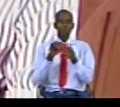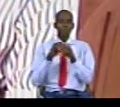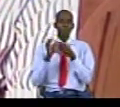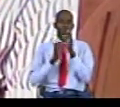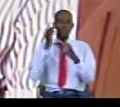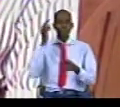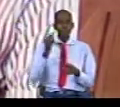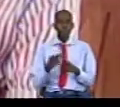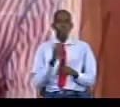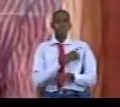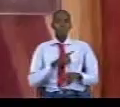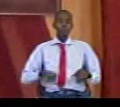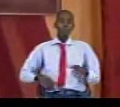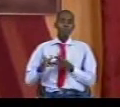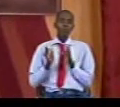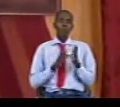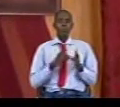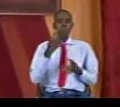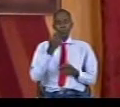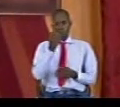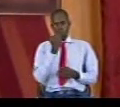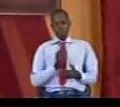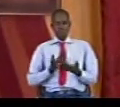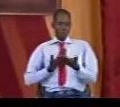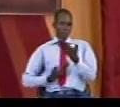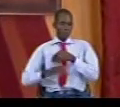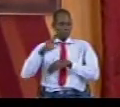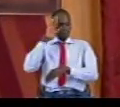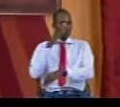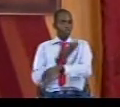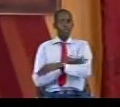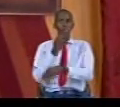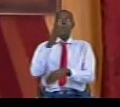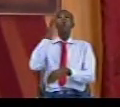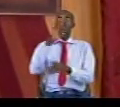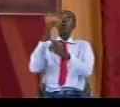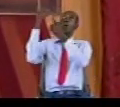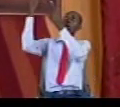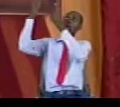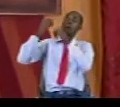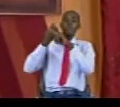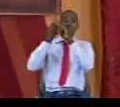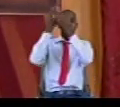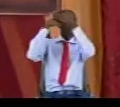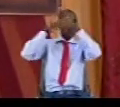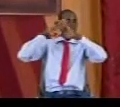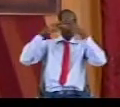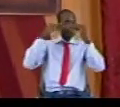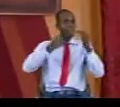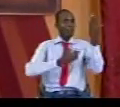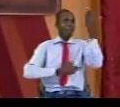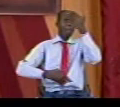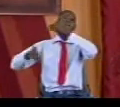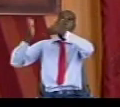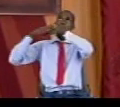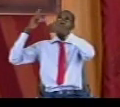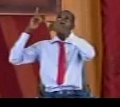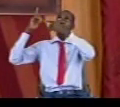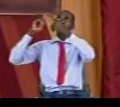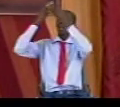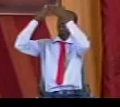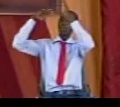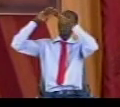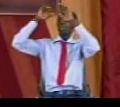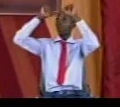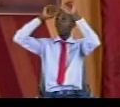Jesus Christ, the only begotten Son of God, came from heaven and was going back to heaven. The Father had sent him to the earth